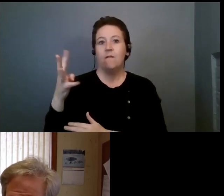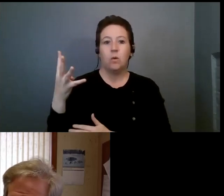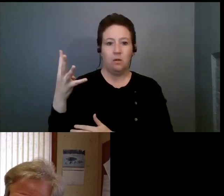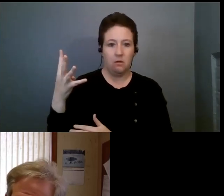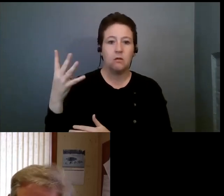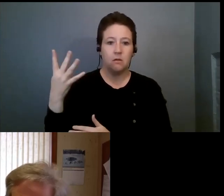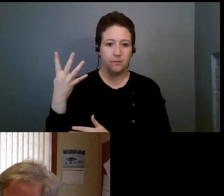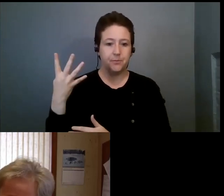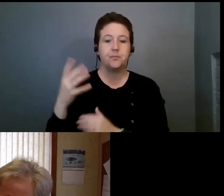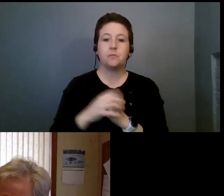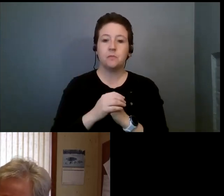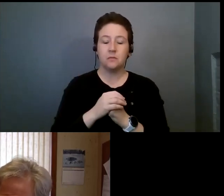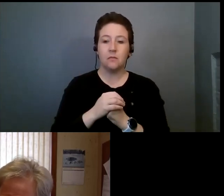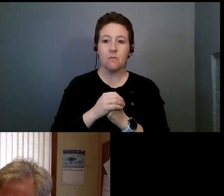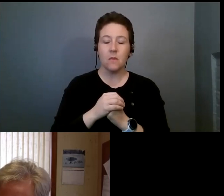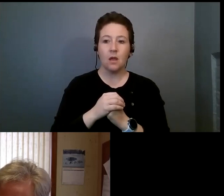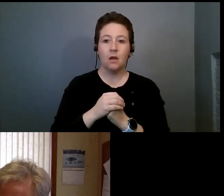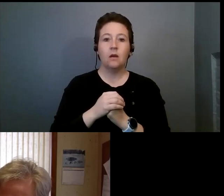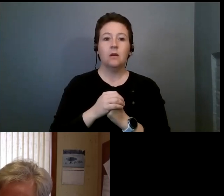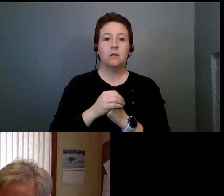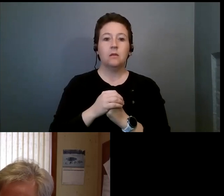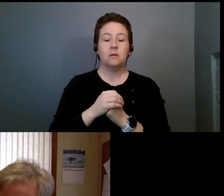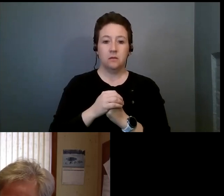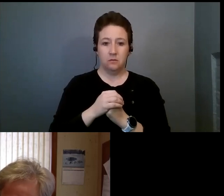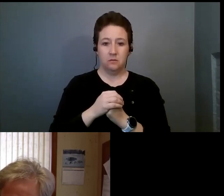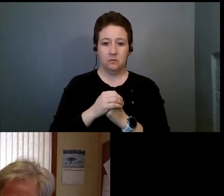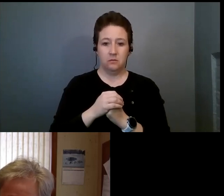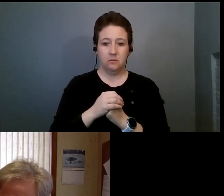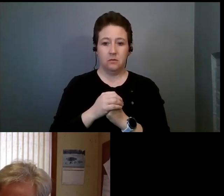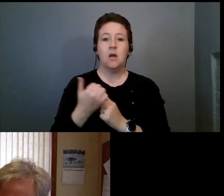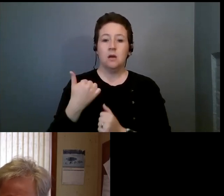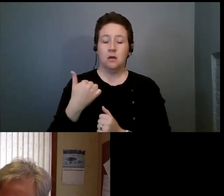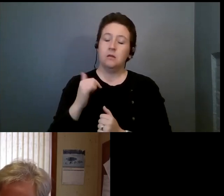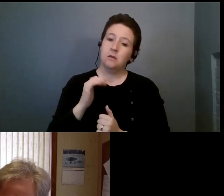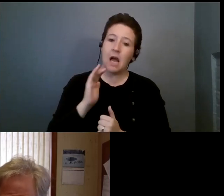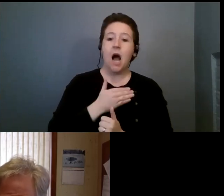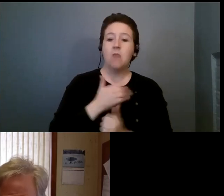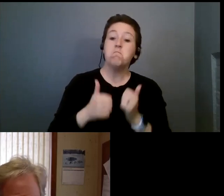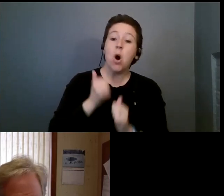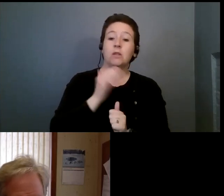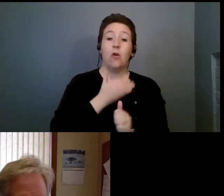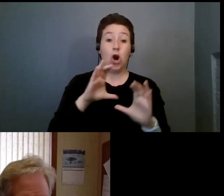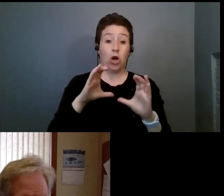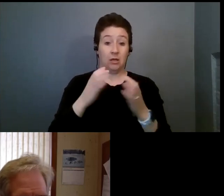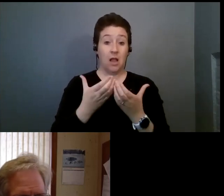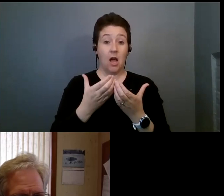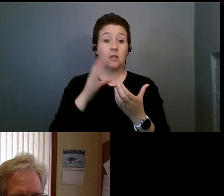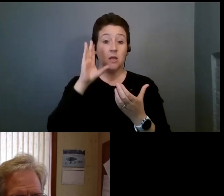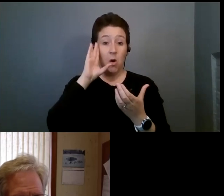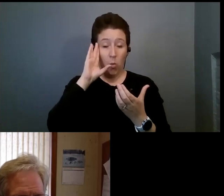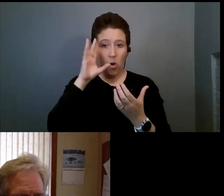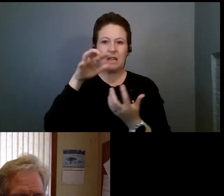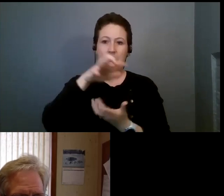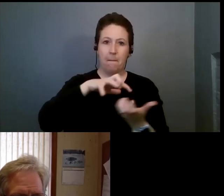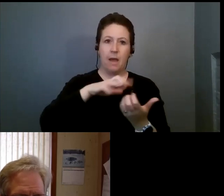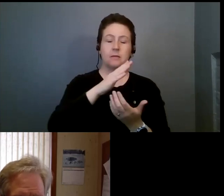And we have our classes, most of our classes will be delivered in a hybrid format,